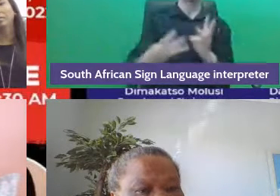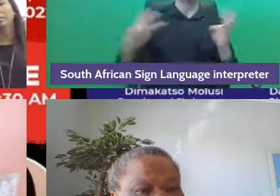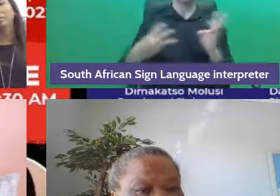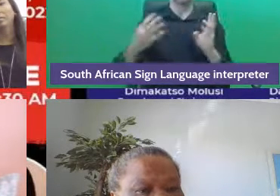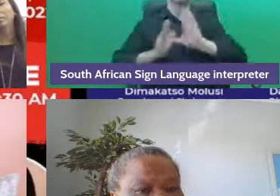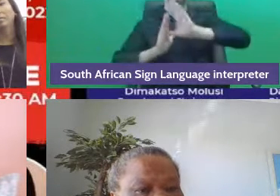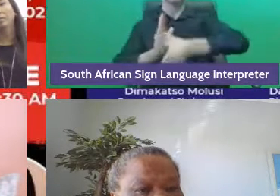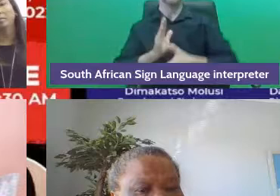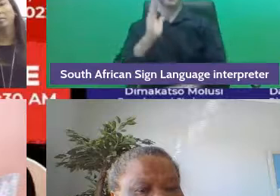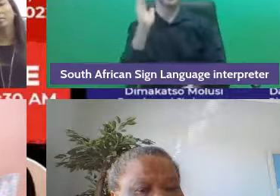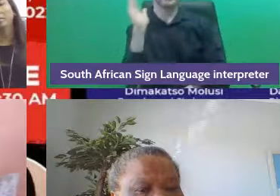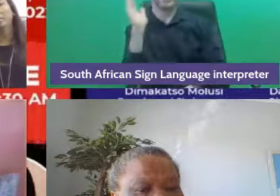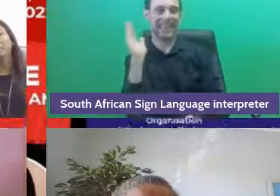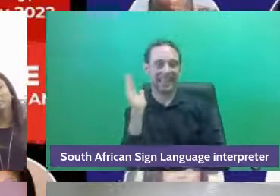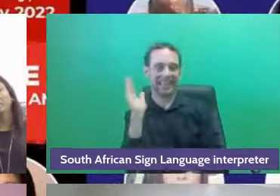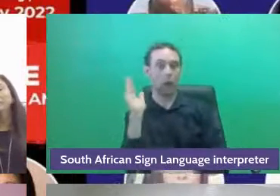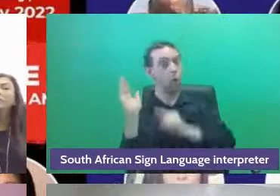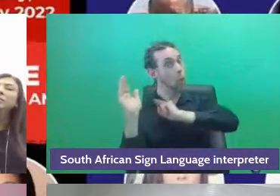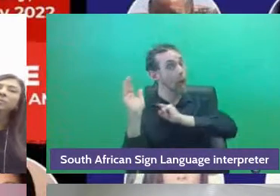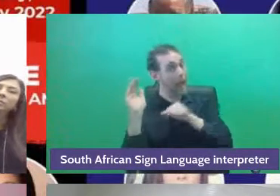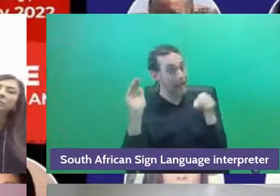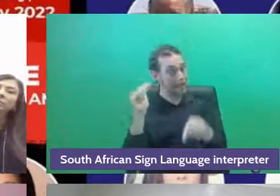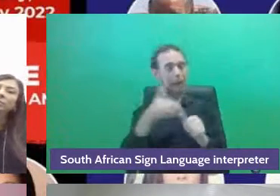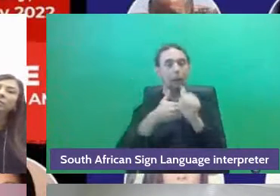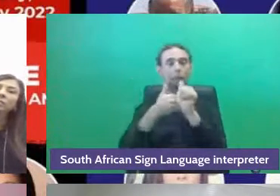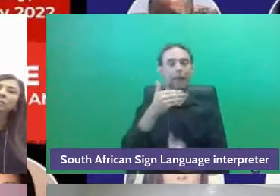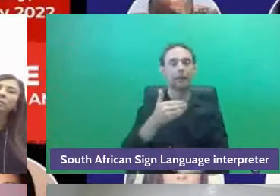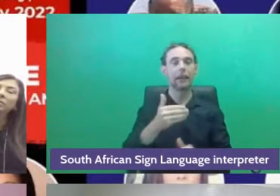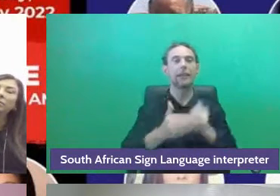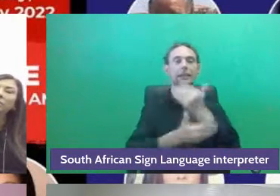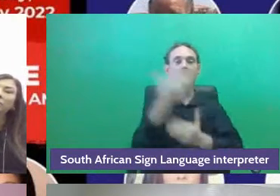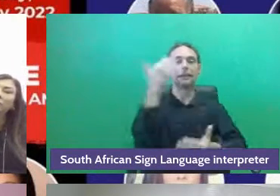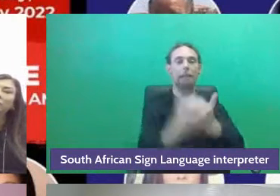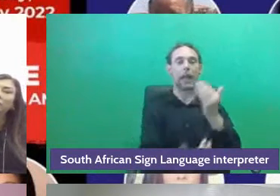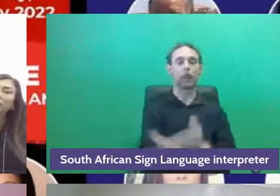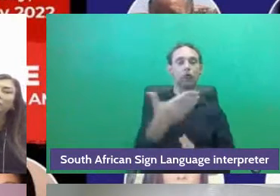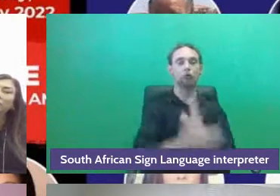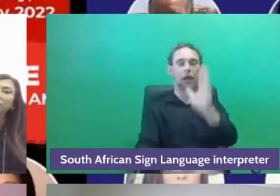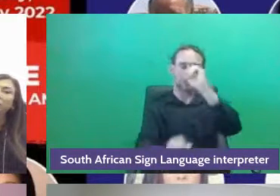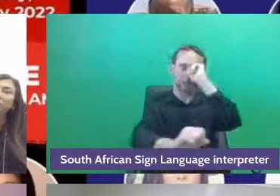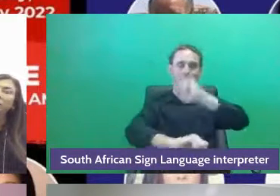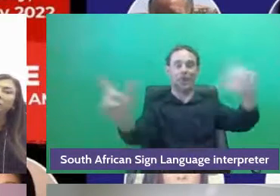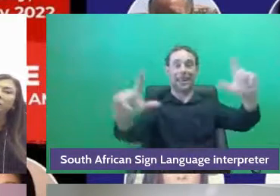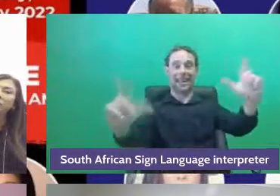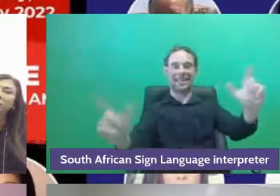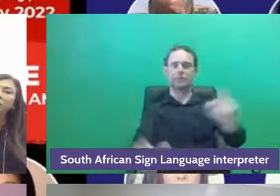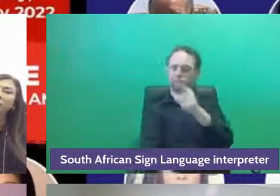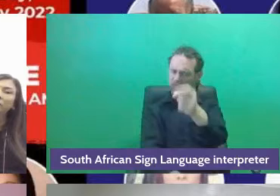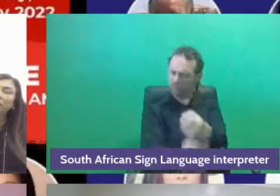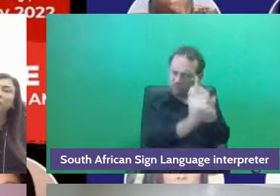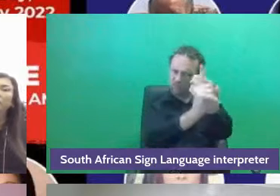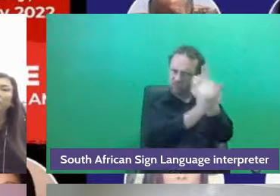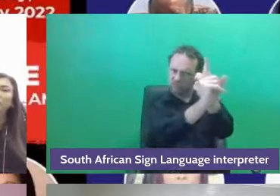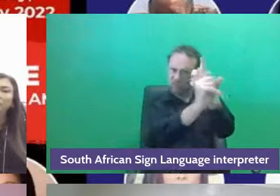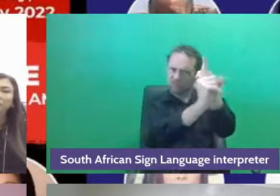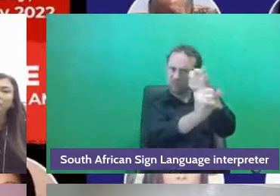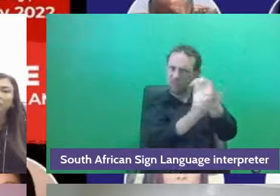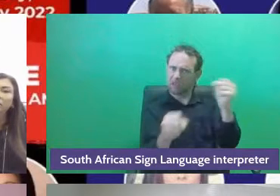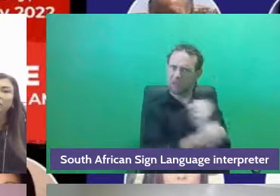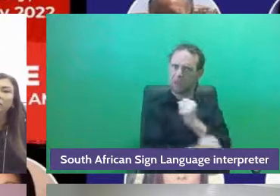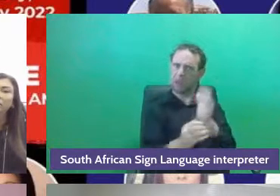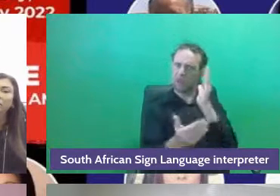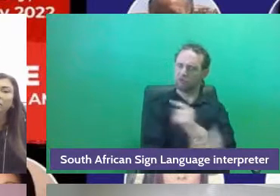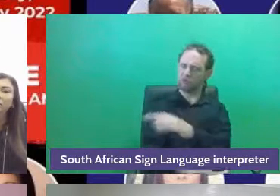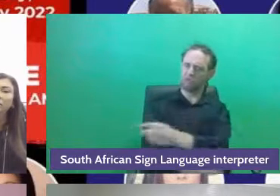are within Disability Awareness Month, and to promote that they are included in all spaces. And this